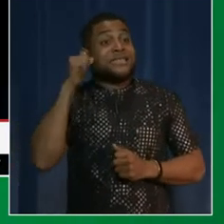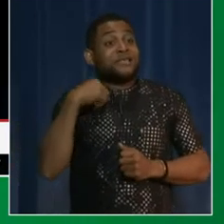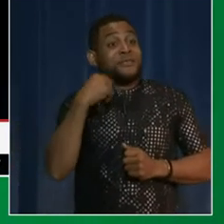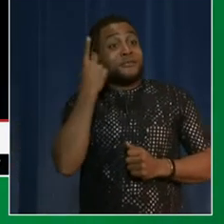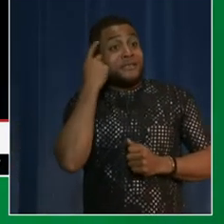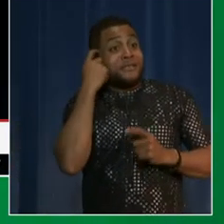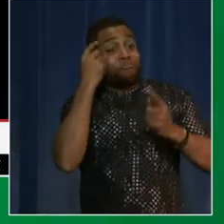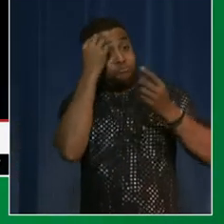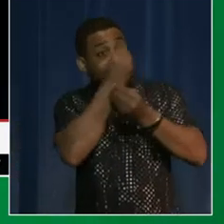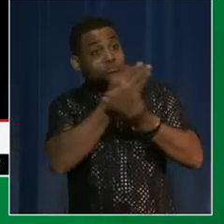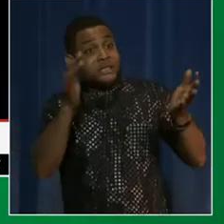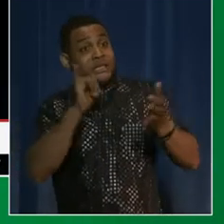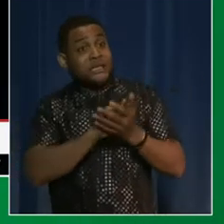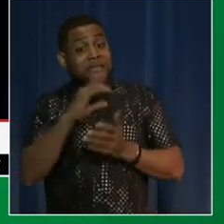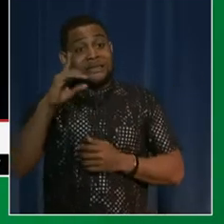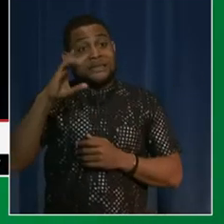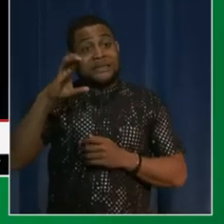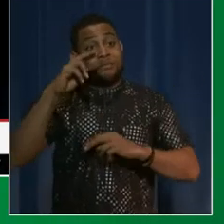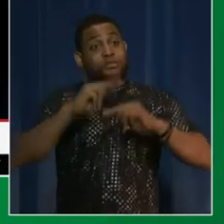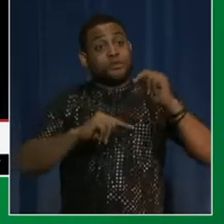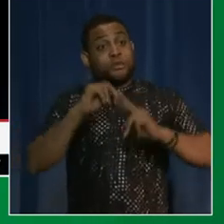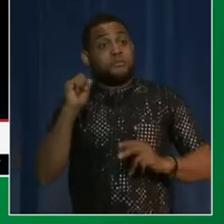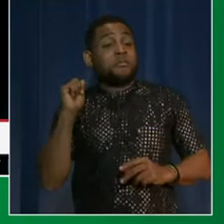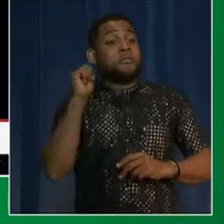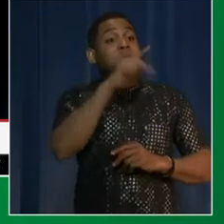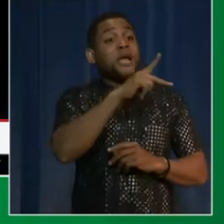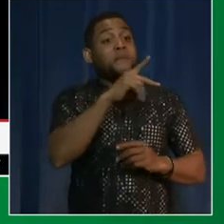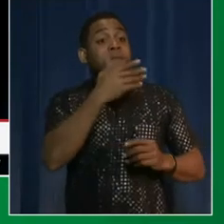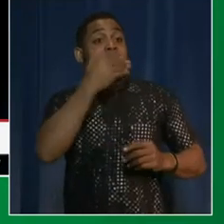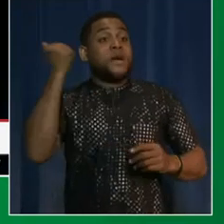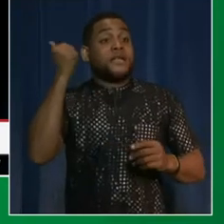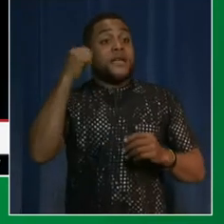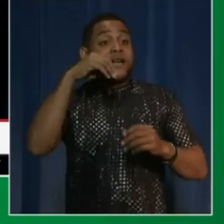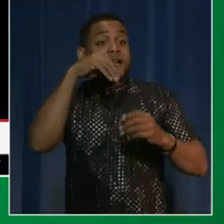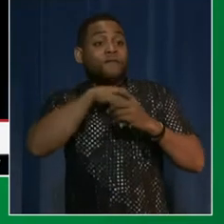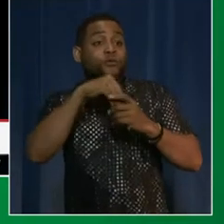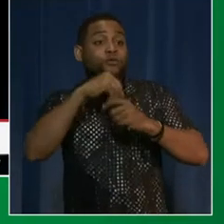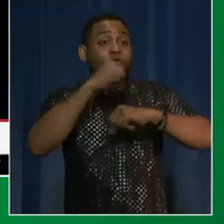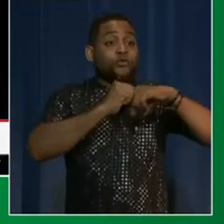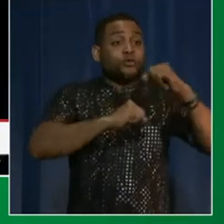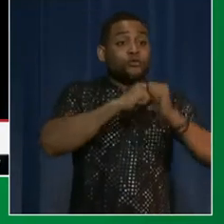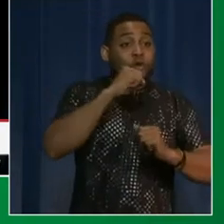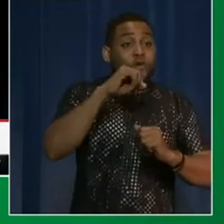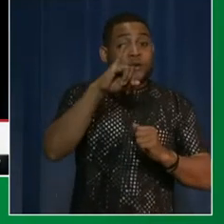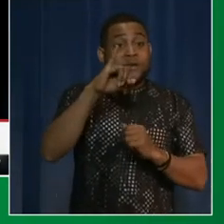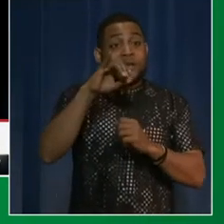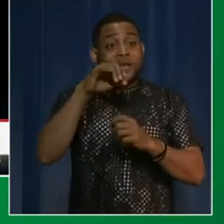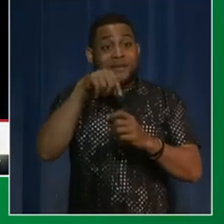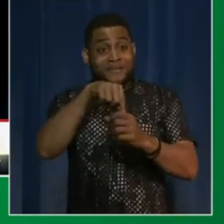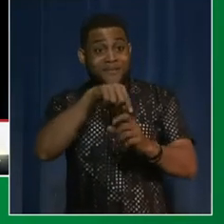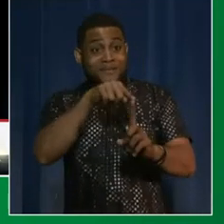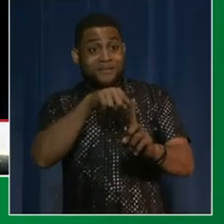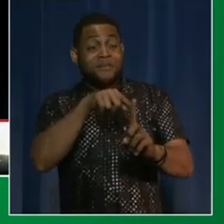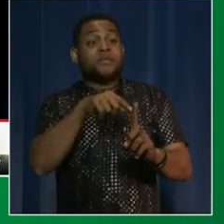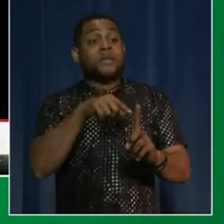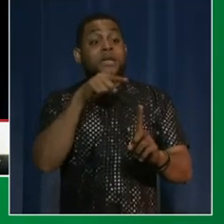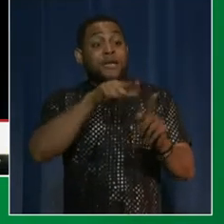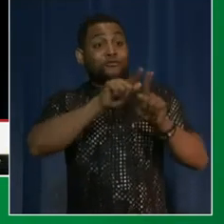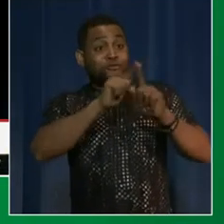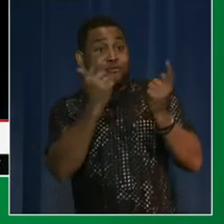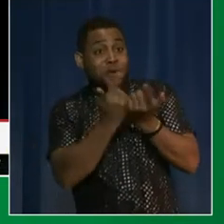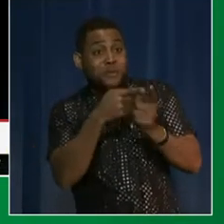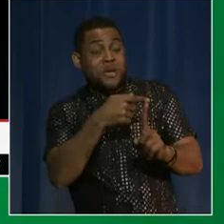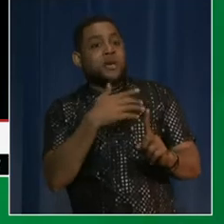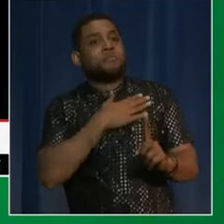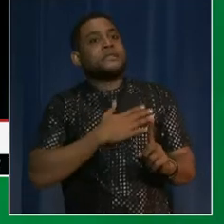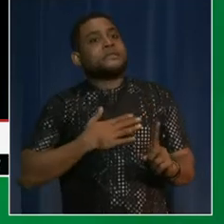Build Back Better Infrastructure Task Force. And I want you to follow the work of that task